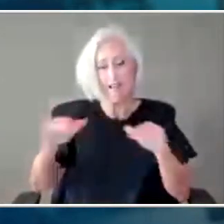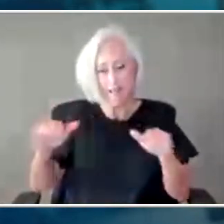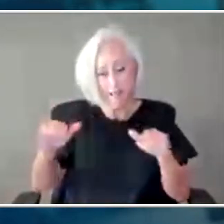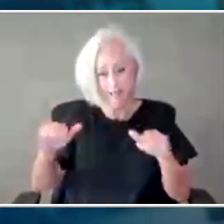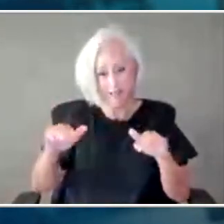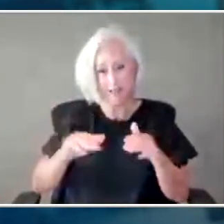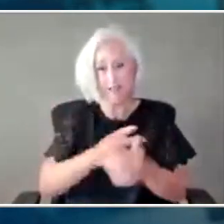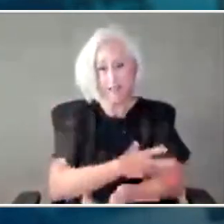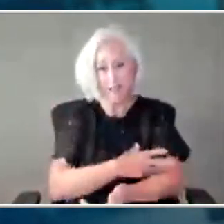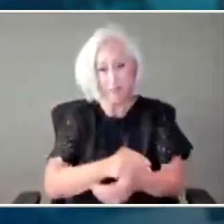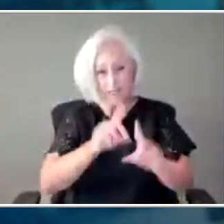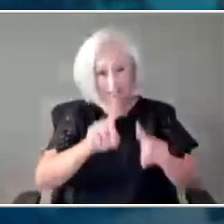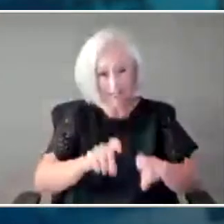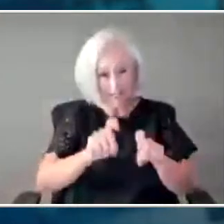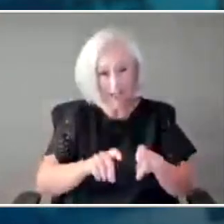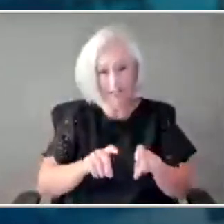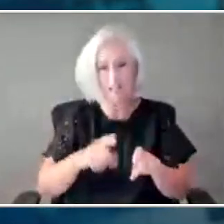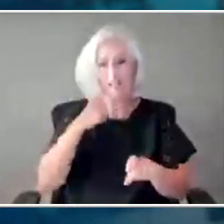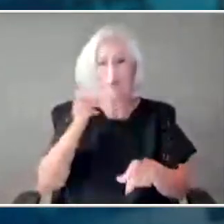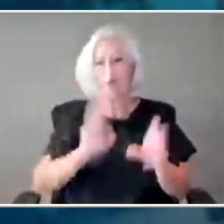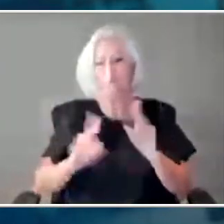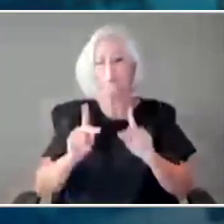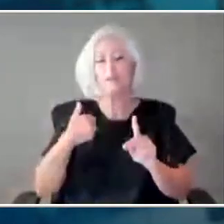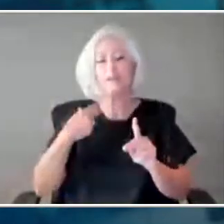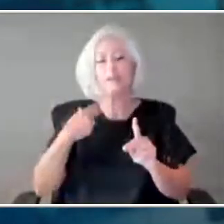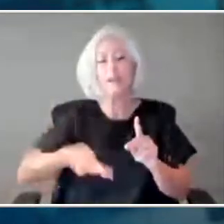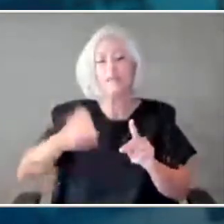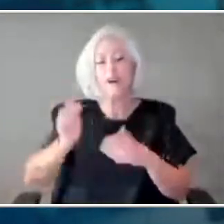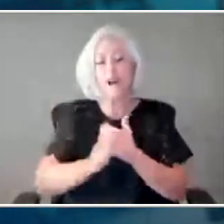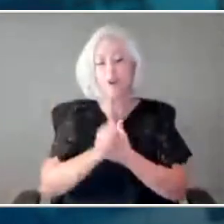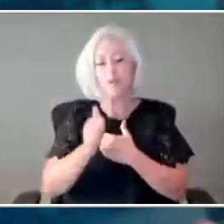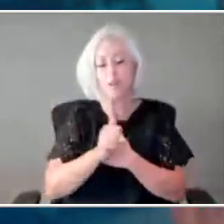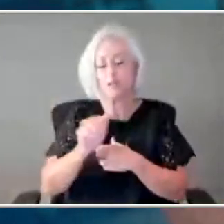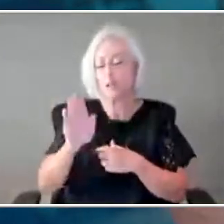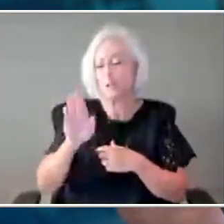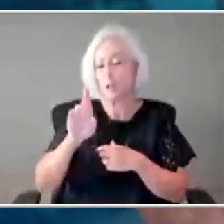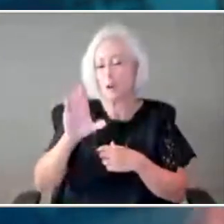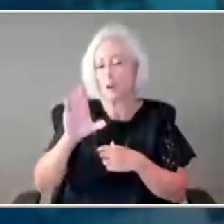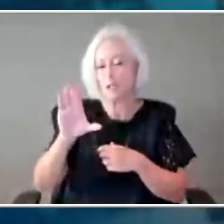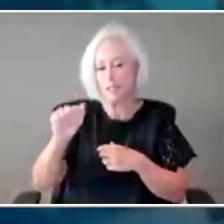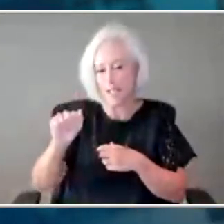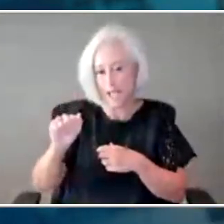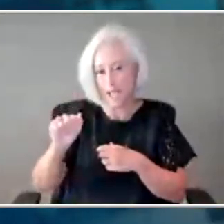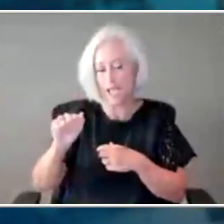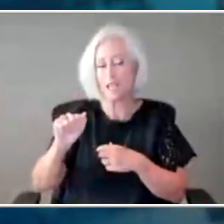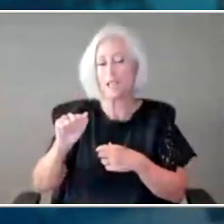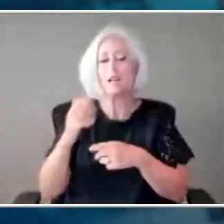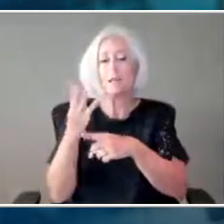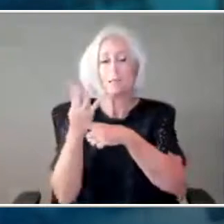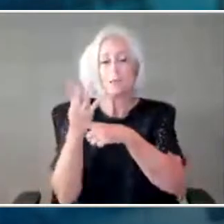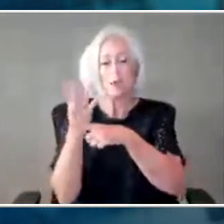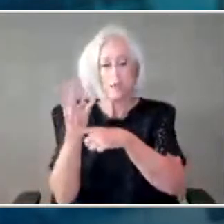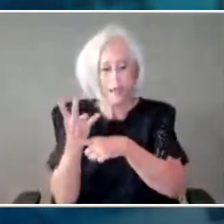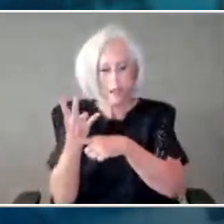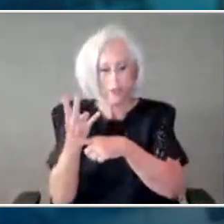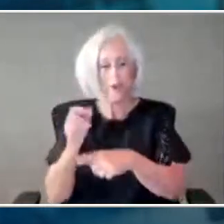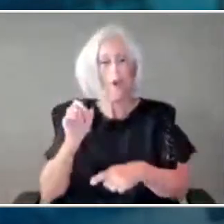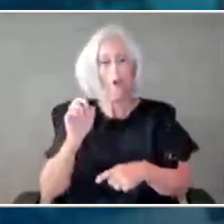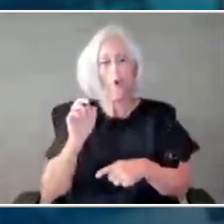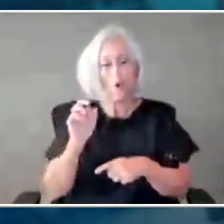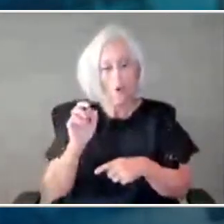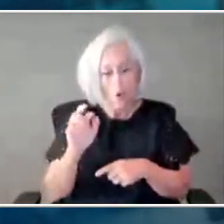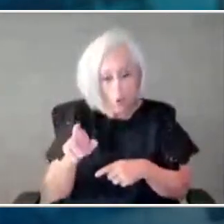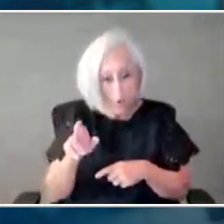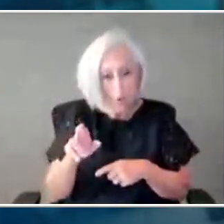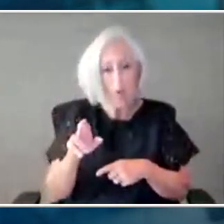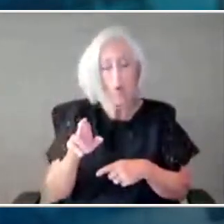mutations. But unfortunately, those haven't even been found to be effective in patients, who have these very high lifetime risks of ending up with an ovarian cancer. So if they're going